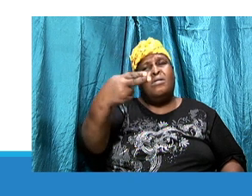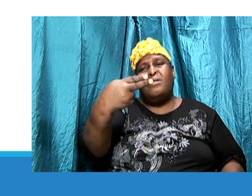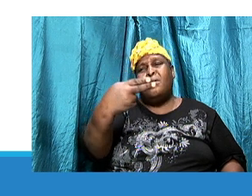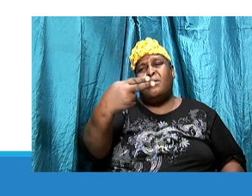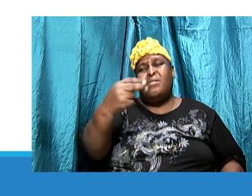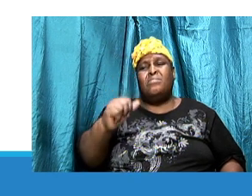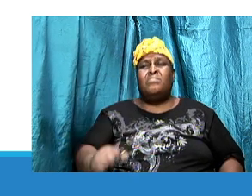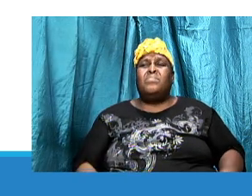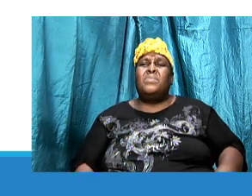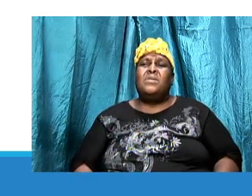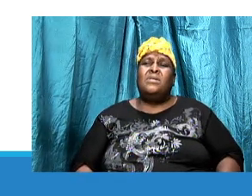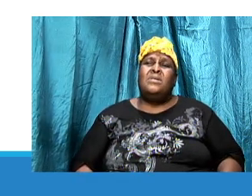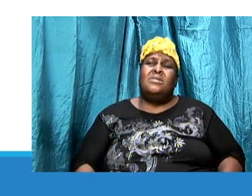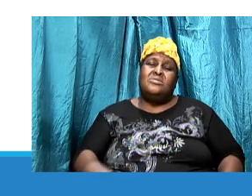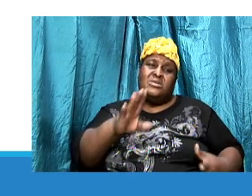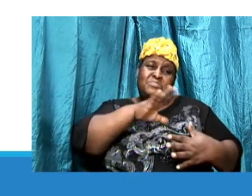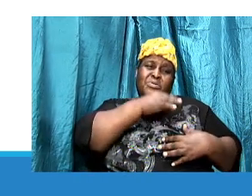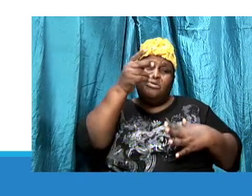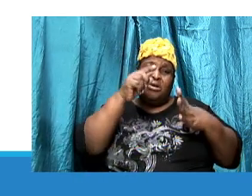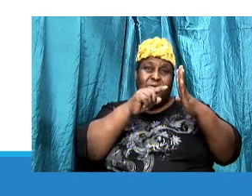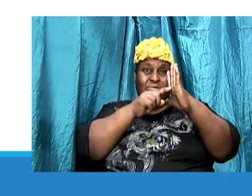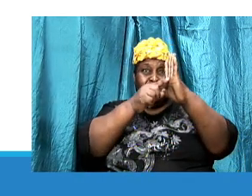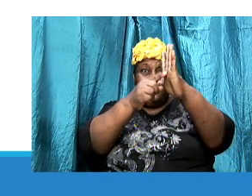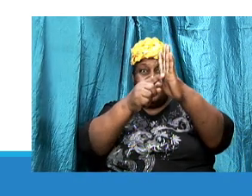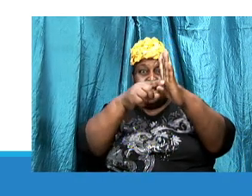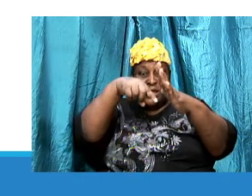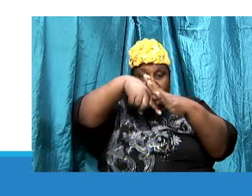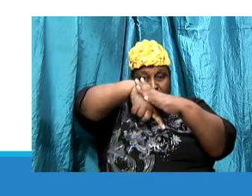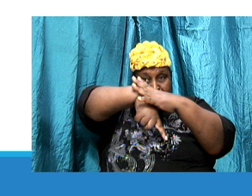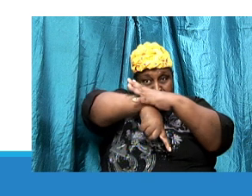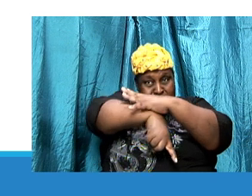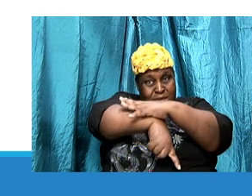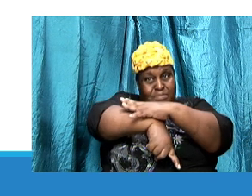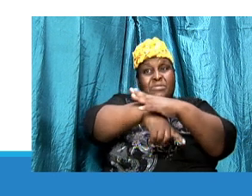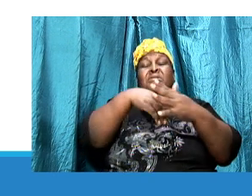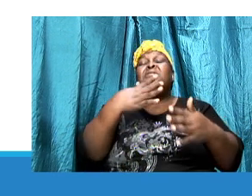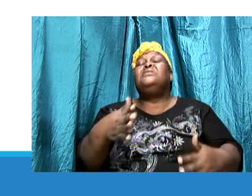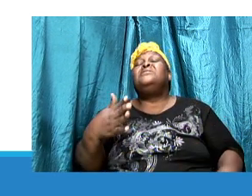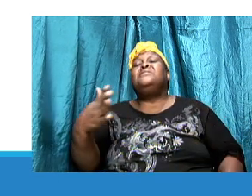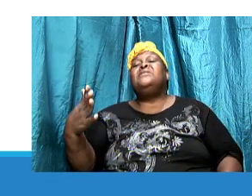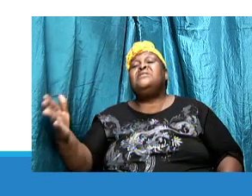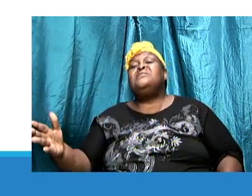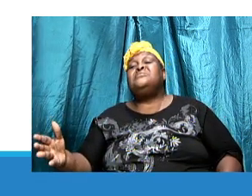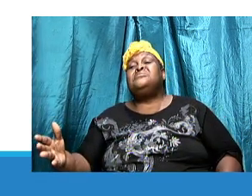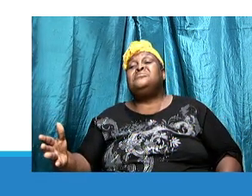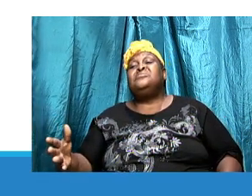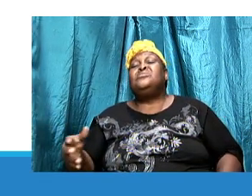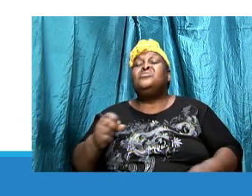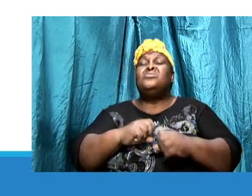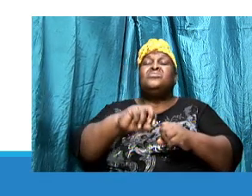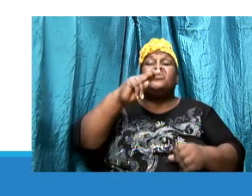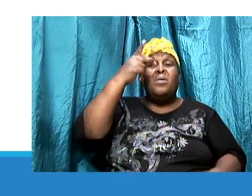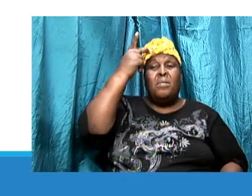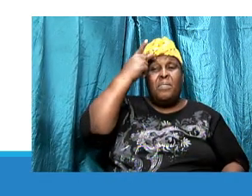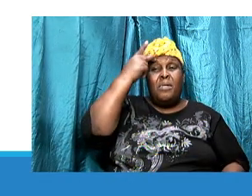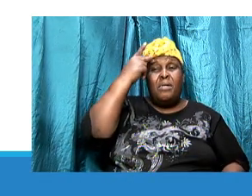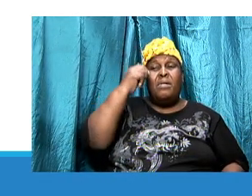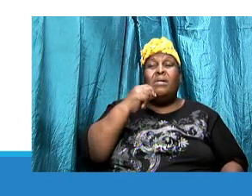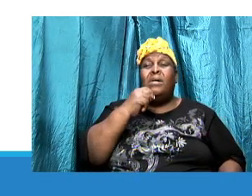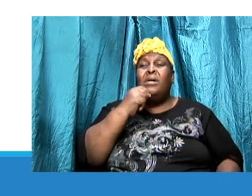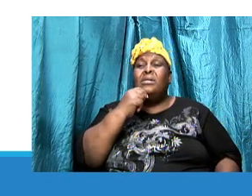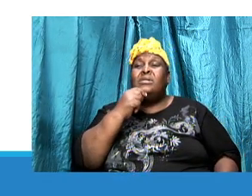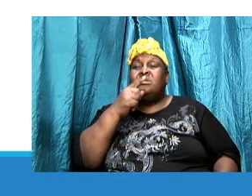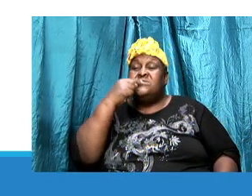revealed the deep things. So he went on to speak about now that, you know, in terms of the Spirit